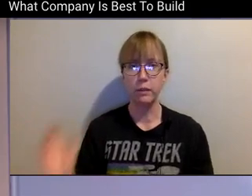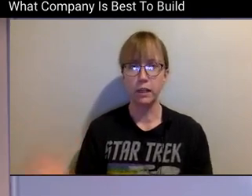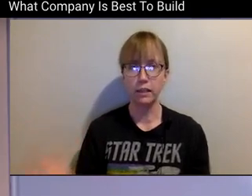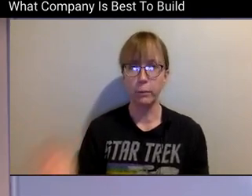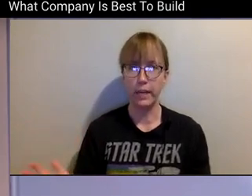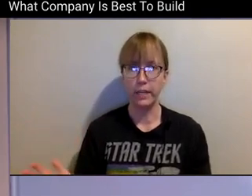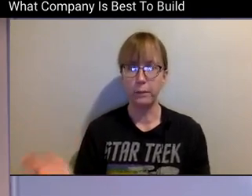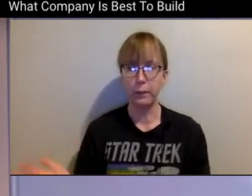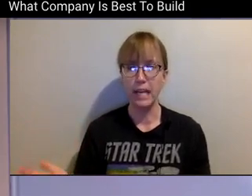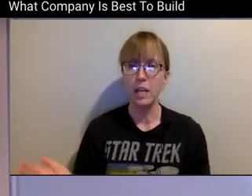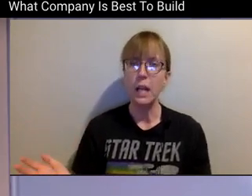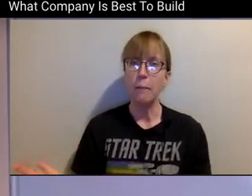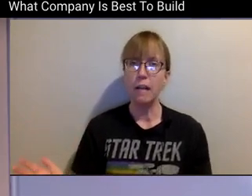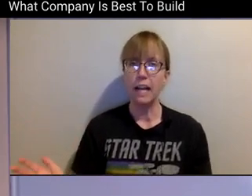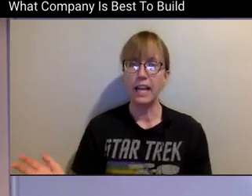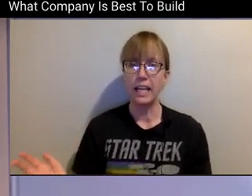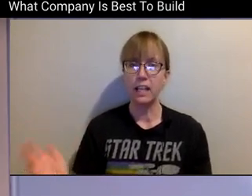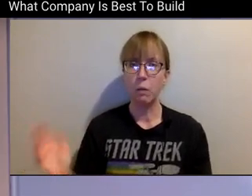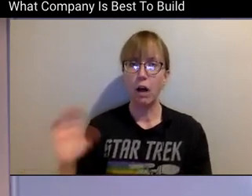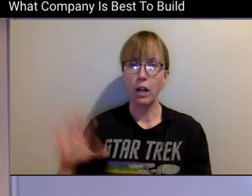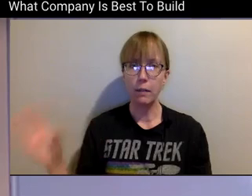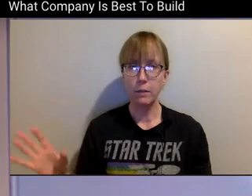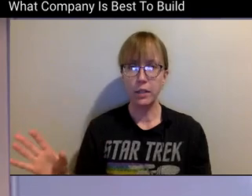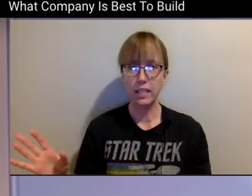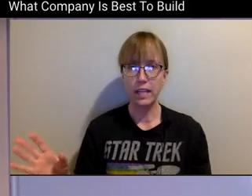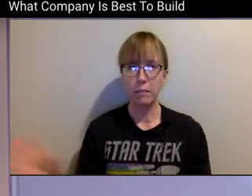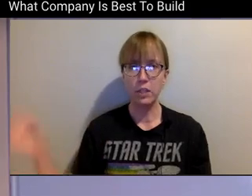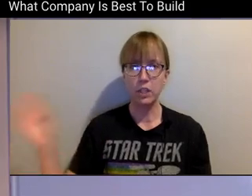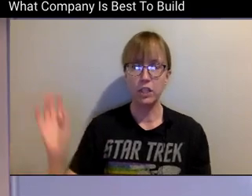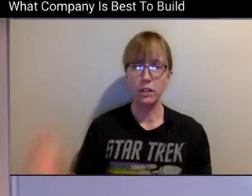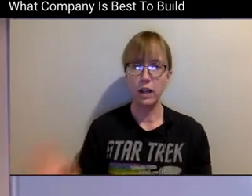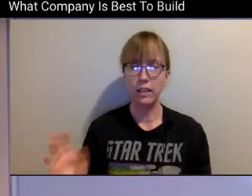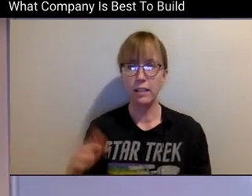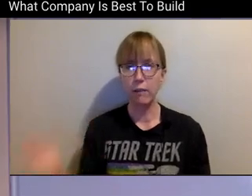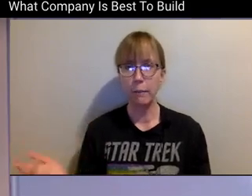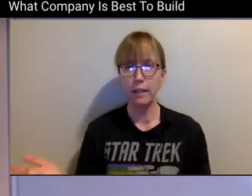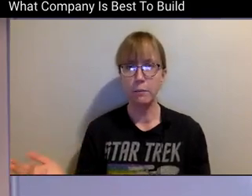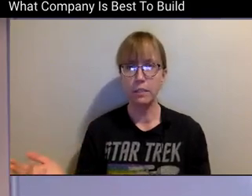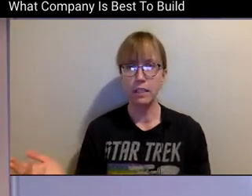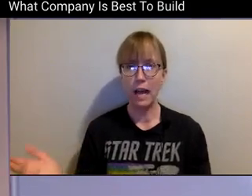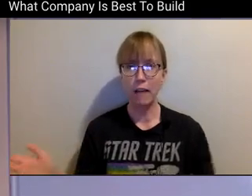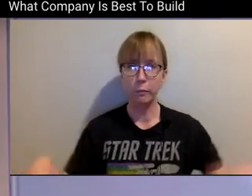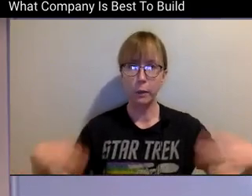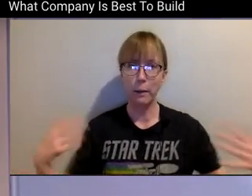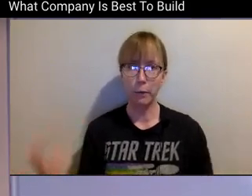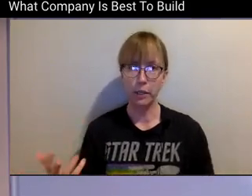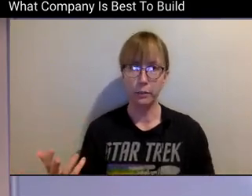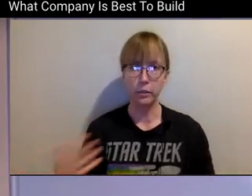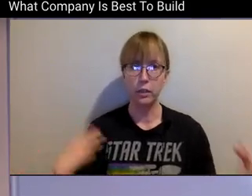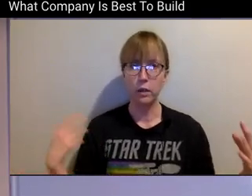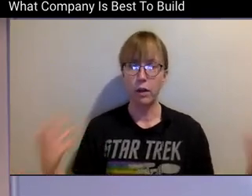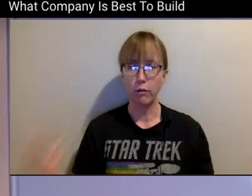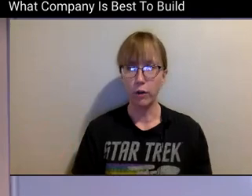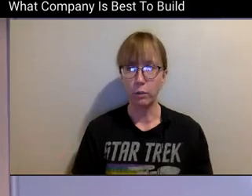reasonable living wage, okay? But I think while all MLMs are the same, different MLMs have more